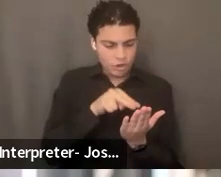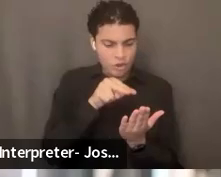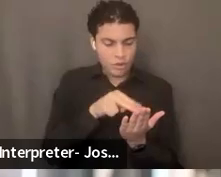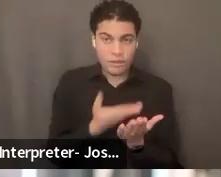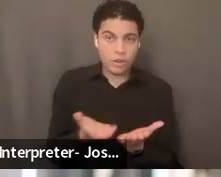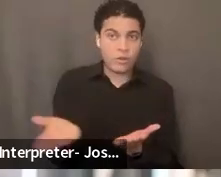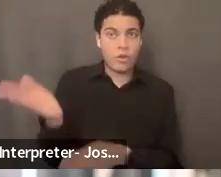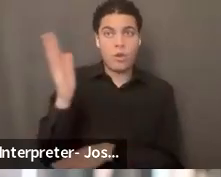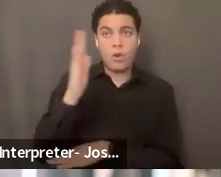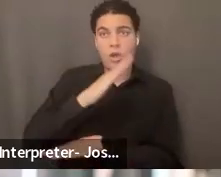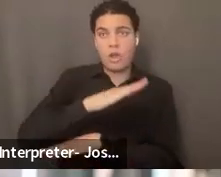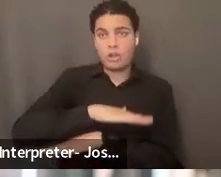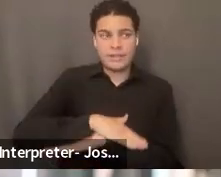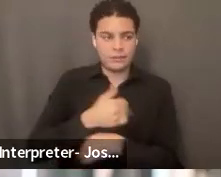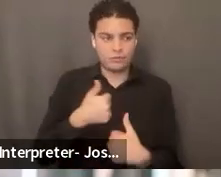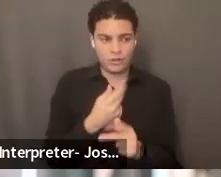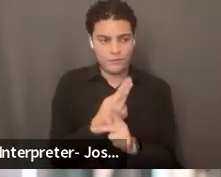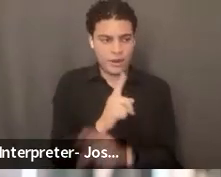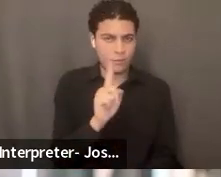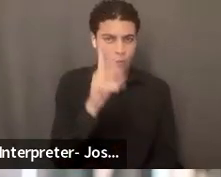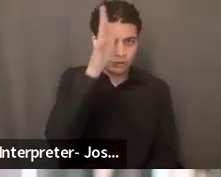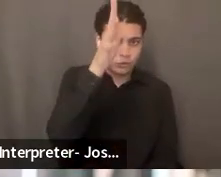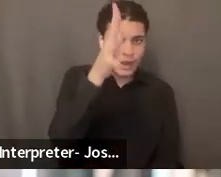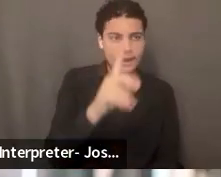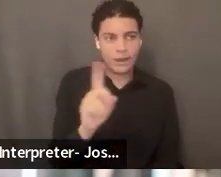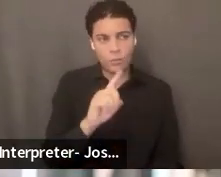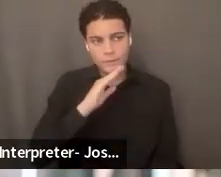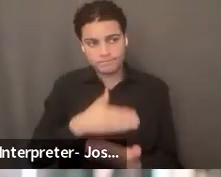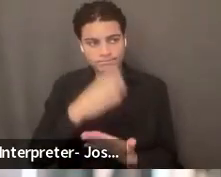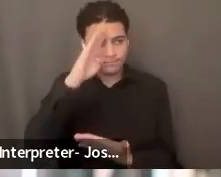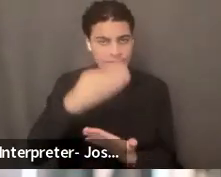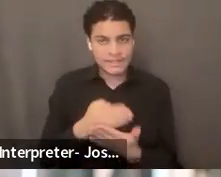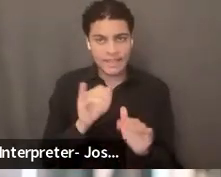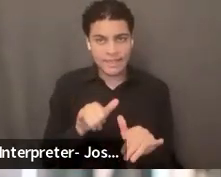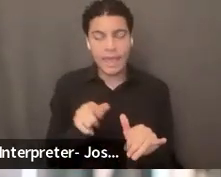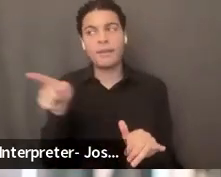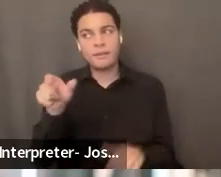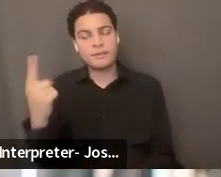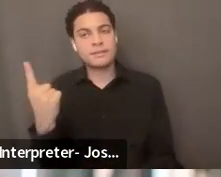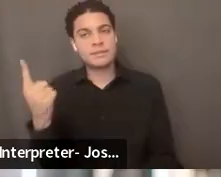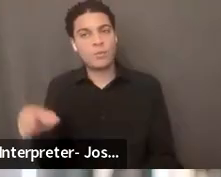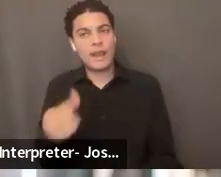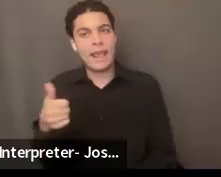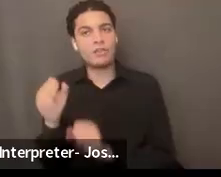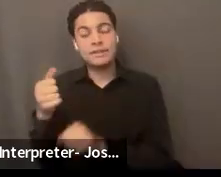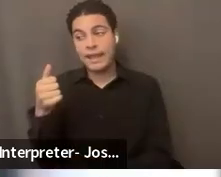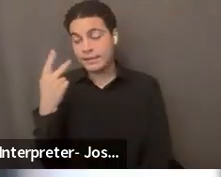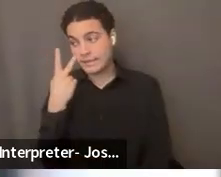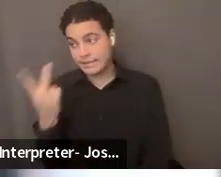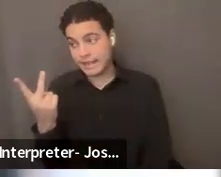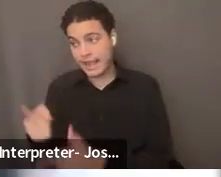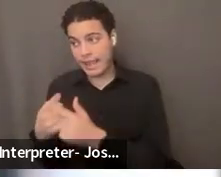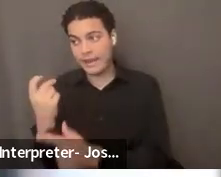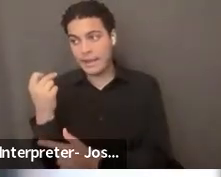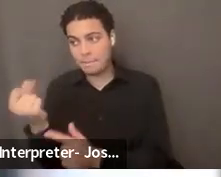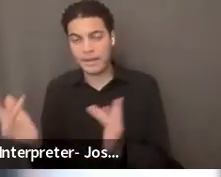It's, hey, we found your kid, we scan, we click, we call. The amount of time in between separation and reconnecting is very, very minimal. The